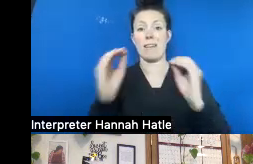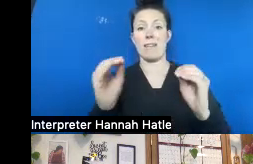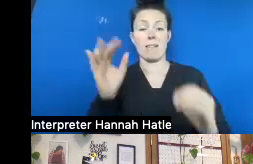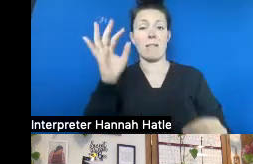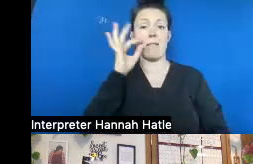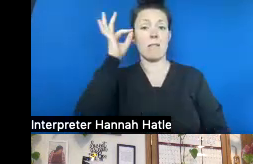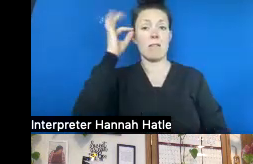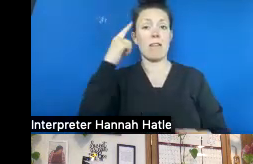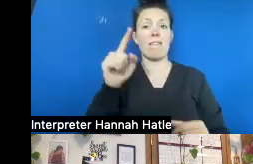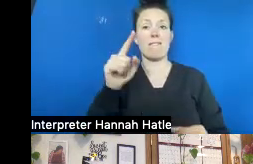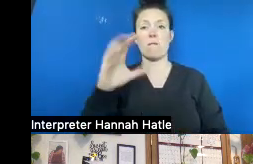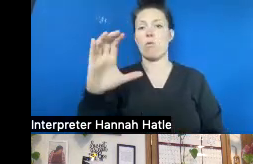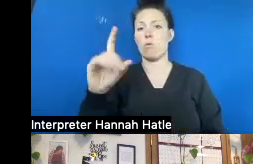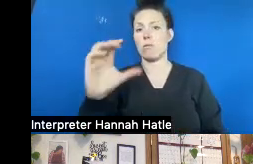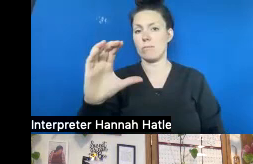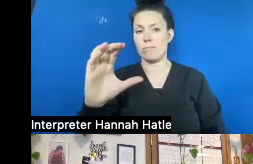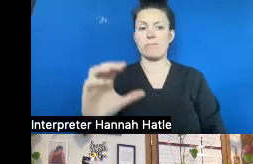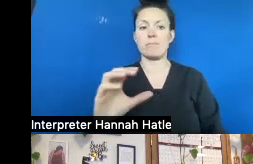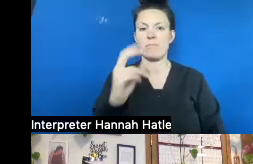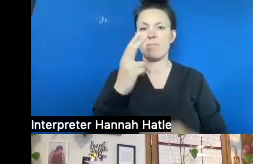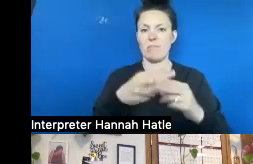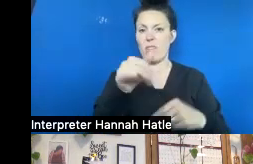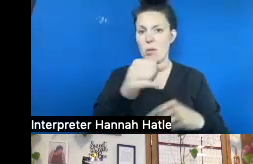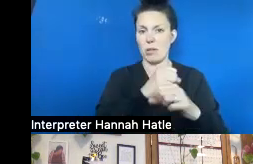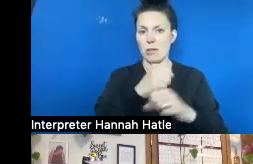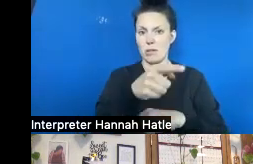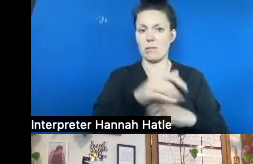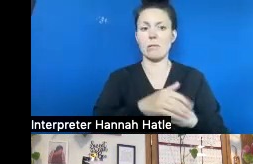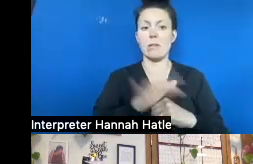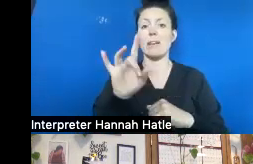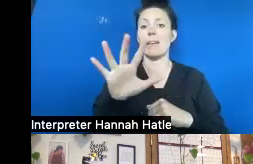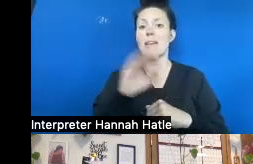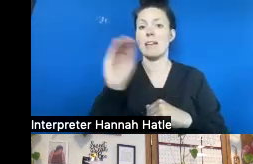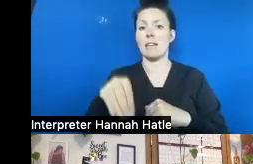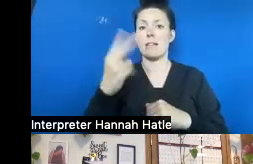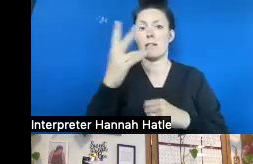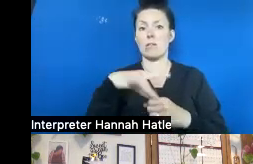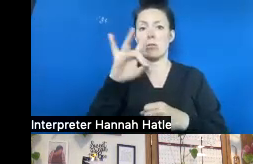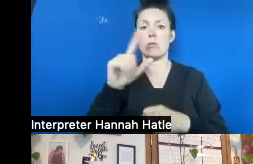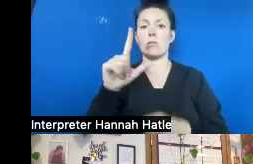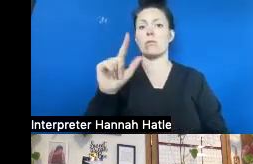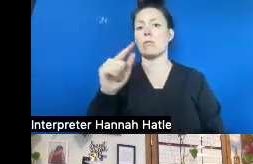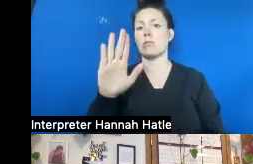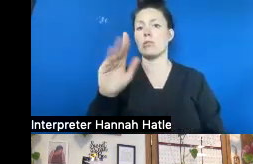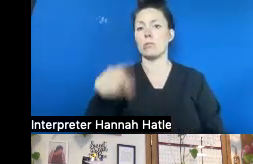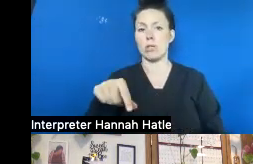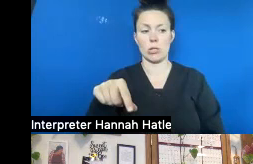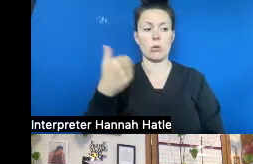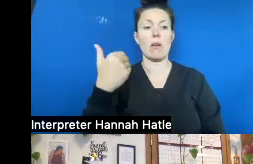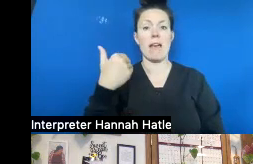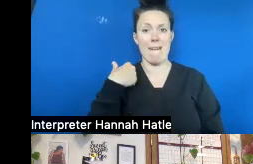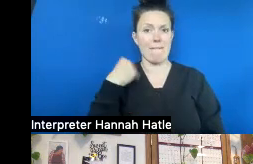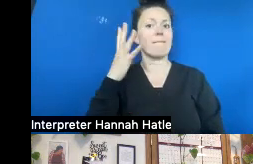for Disease Control. Also, 85% Two-Spirit LGBTQ have